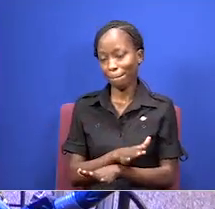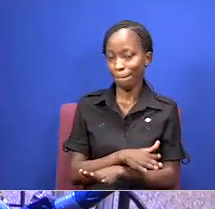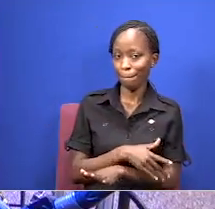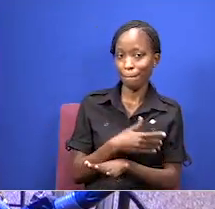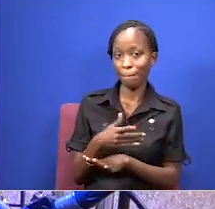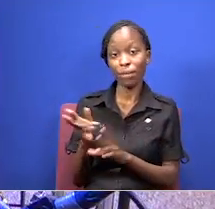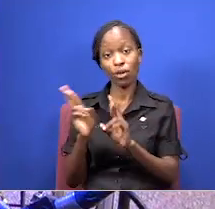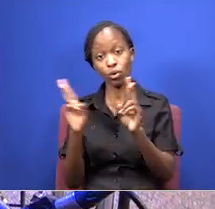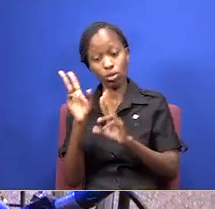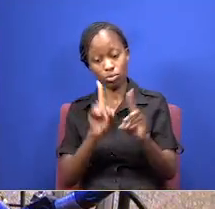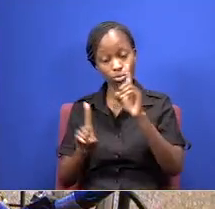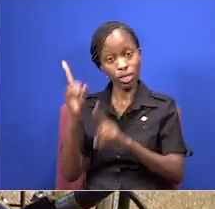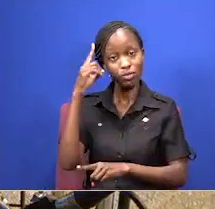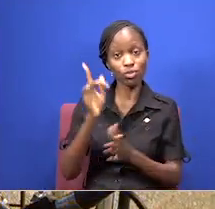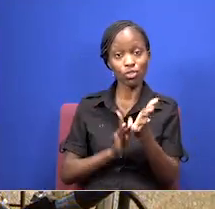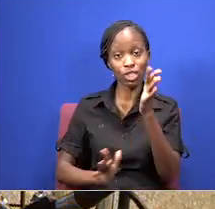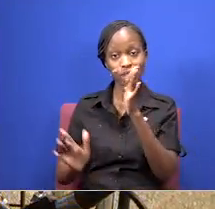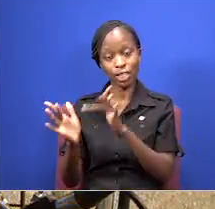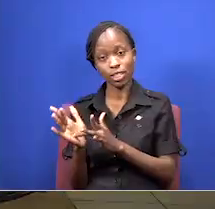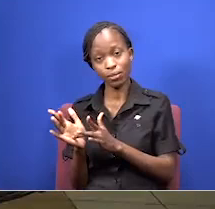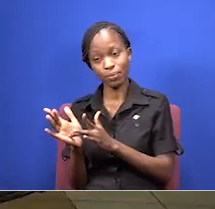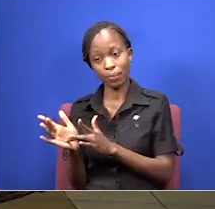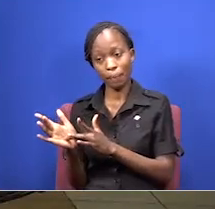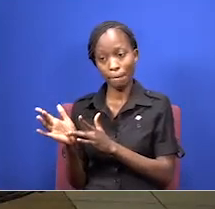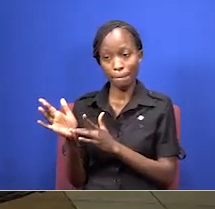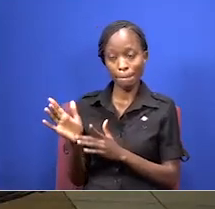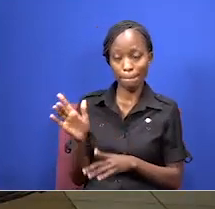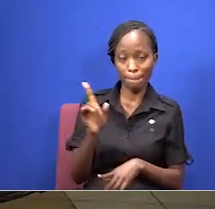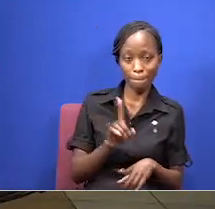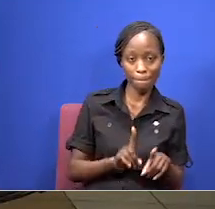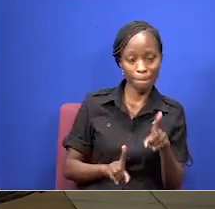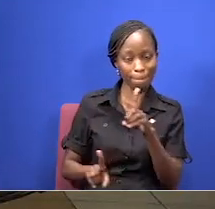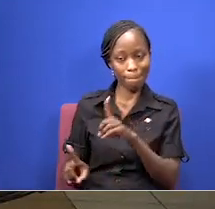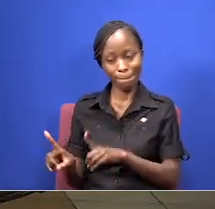Hallelujah. Are you ready to dance for Jesus? Ha,